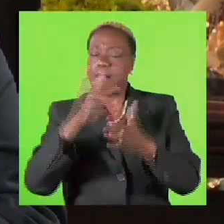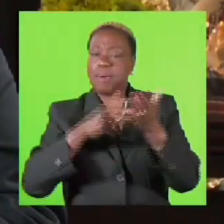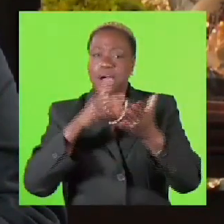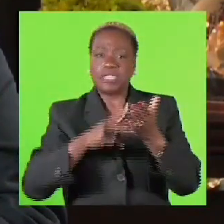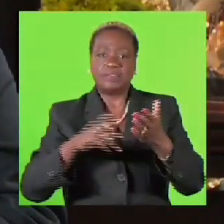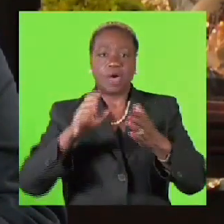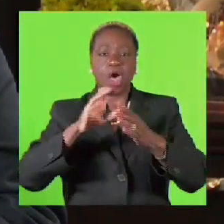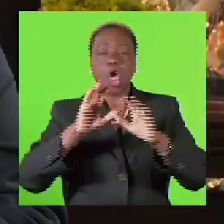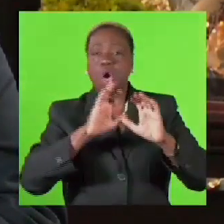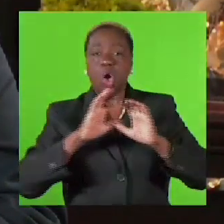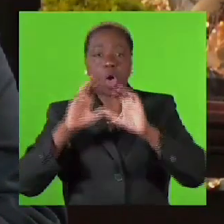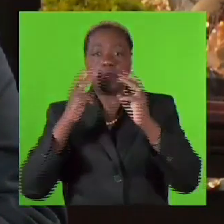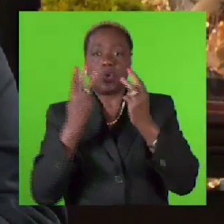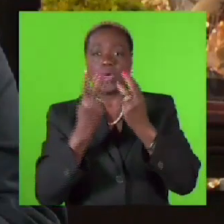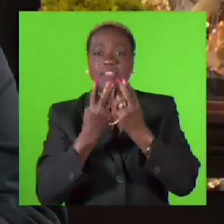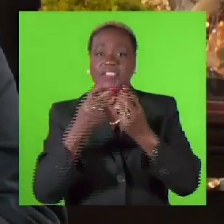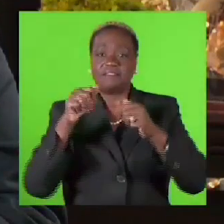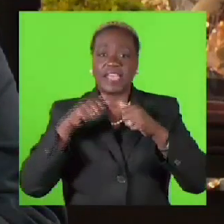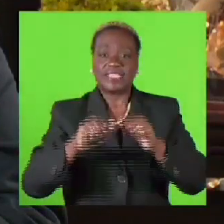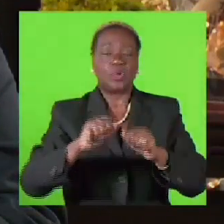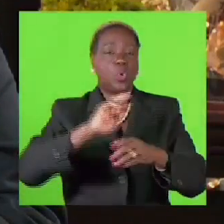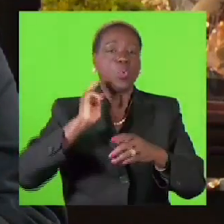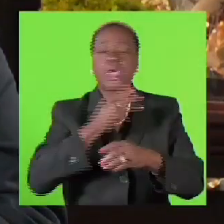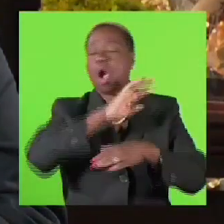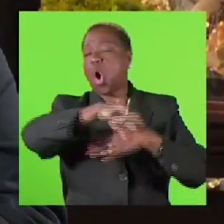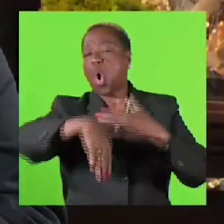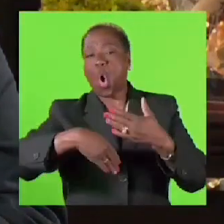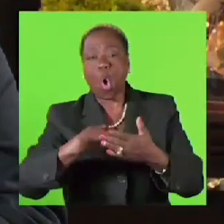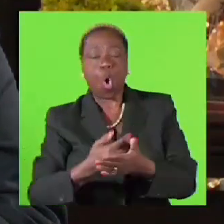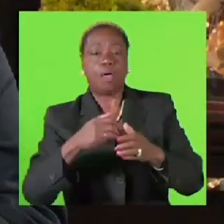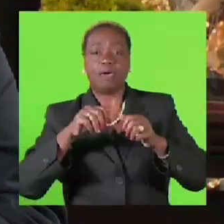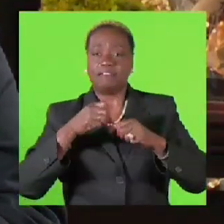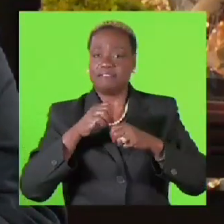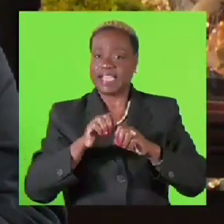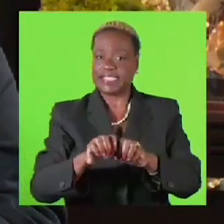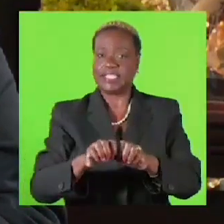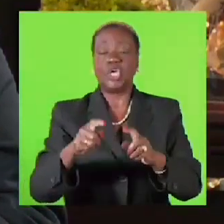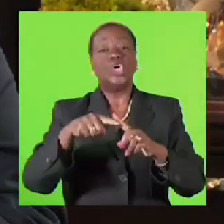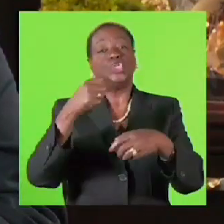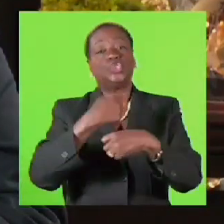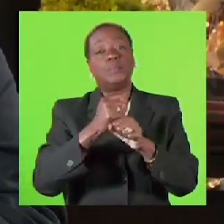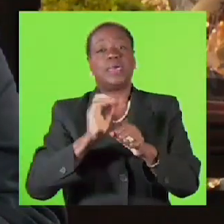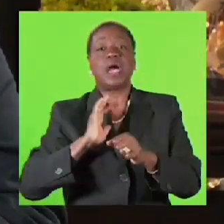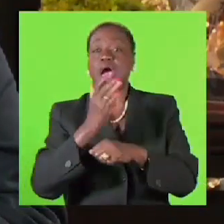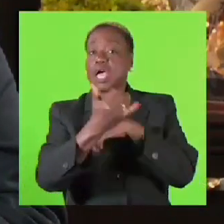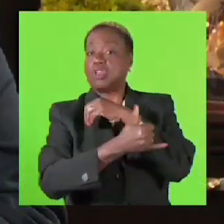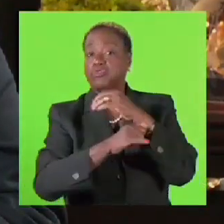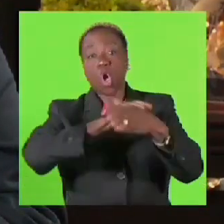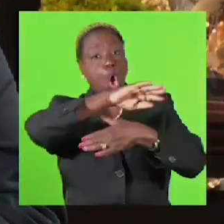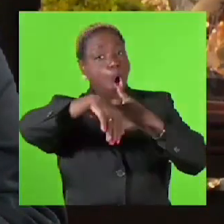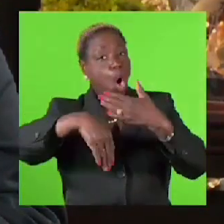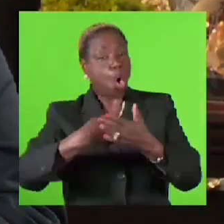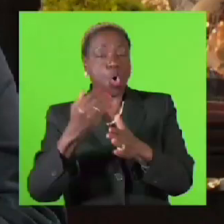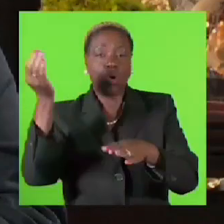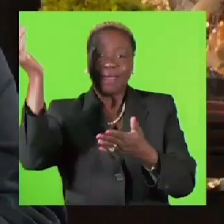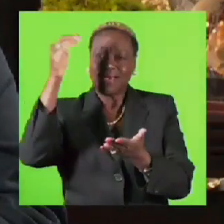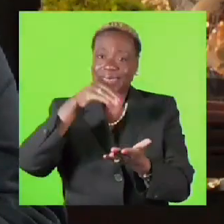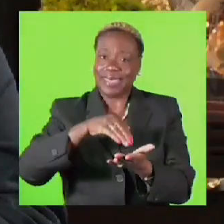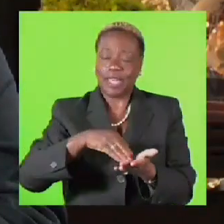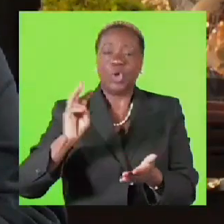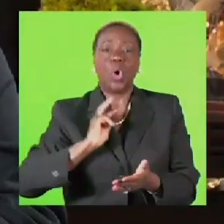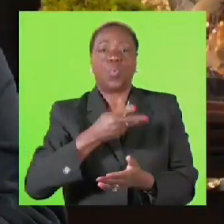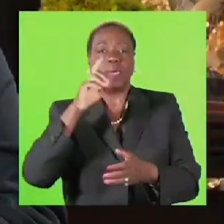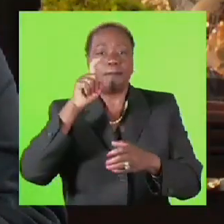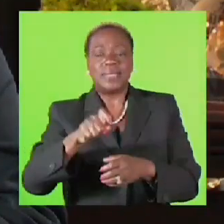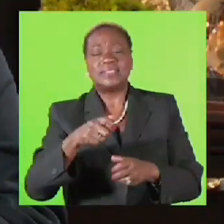affected. To make our country whole again, we must continue the long and hard work